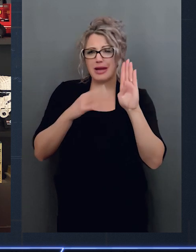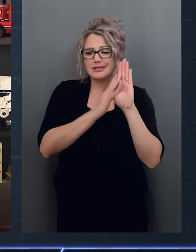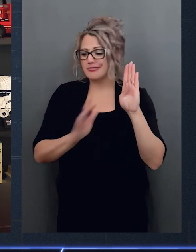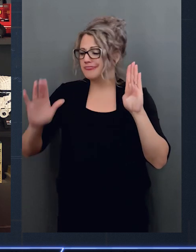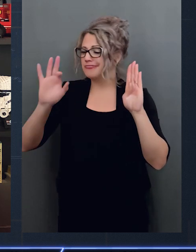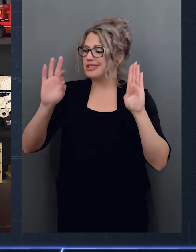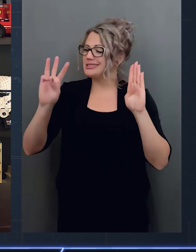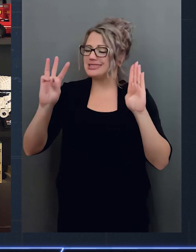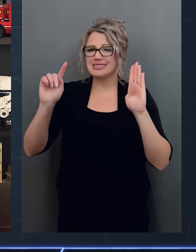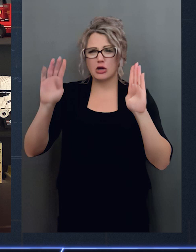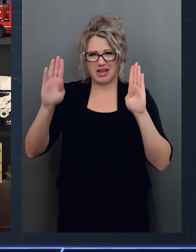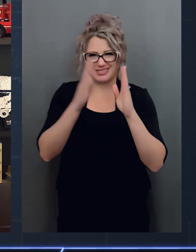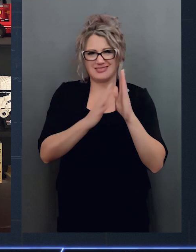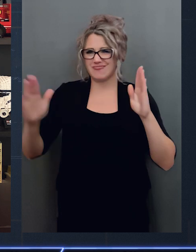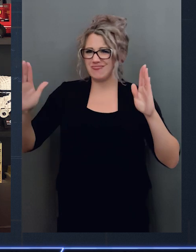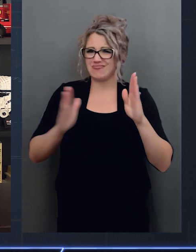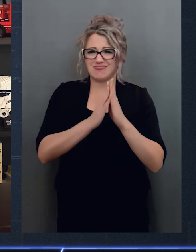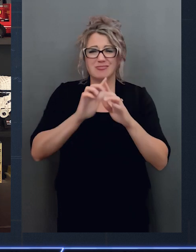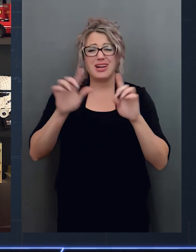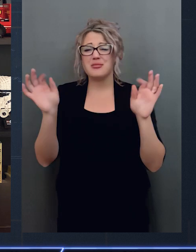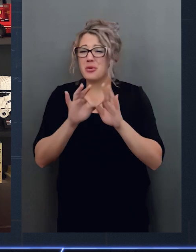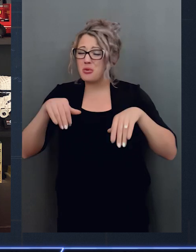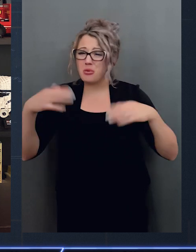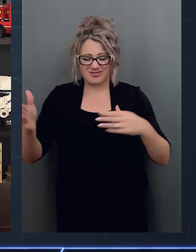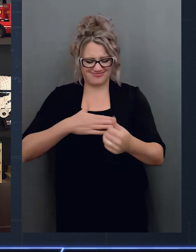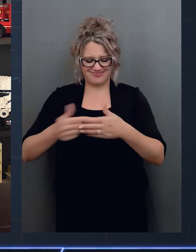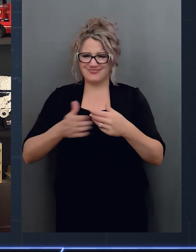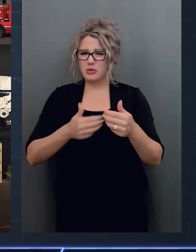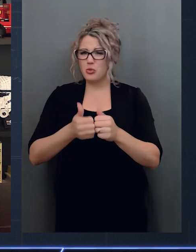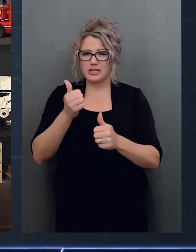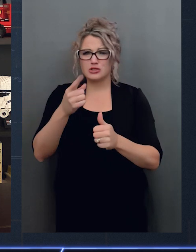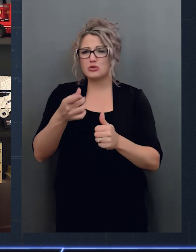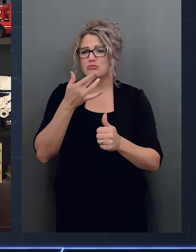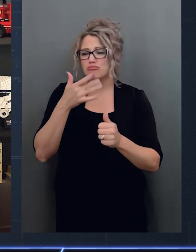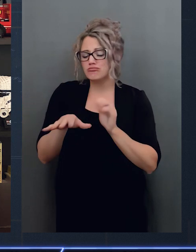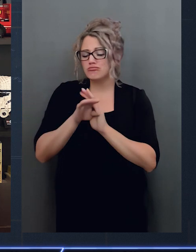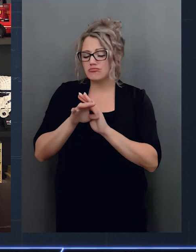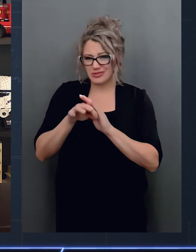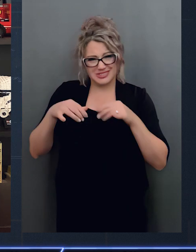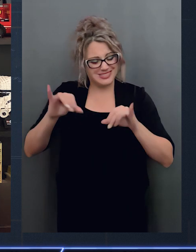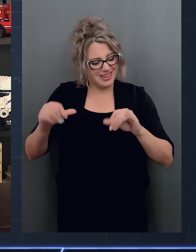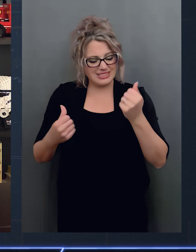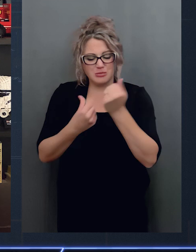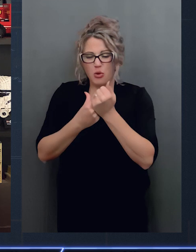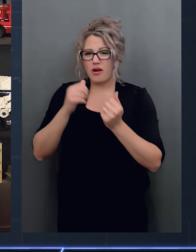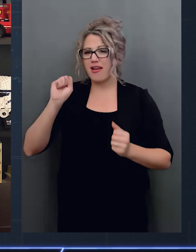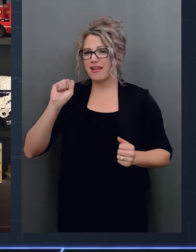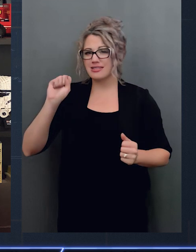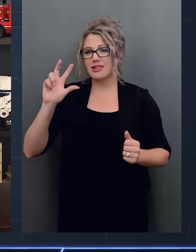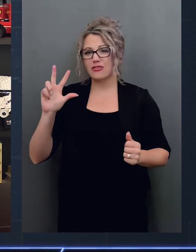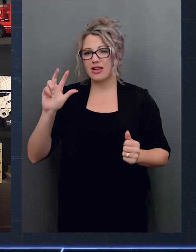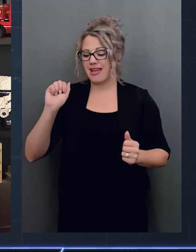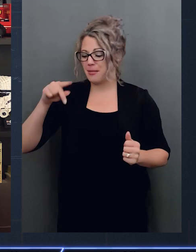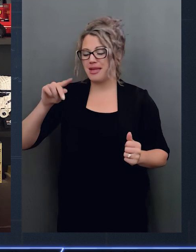terabytes up to 96 terabytes. What I love about this, regardless of which one you choose, you get the S3 API support and a wide